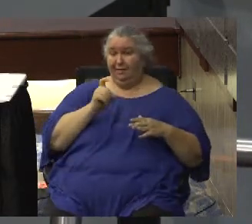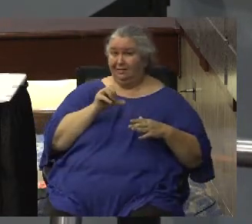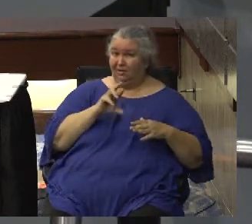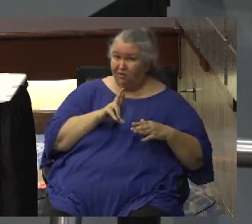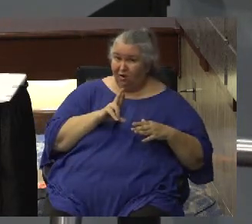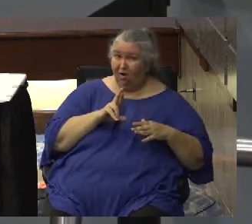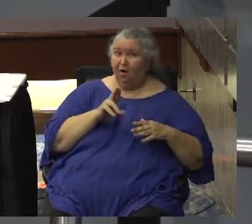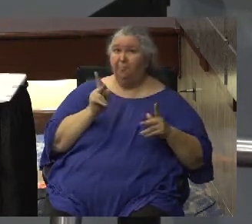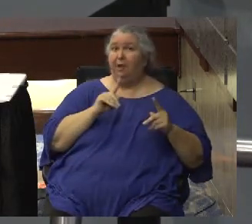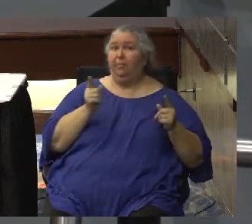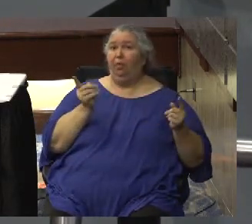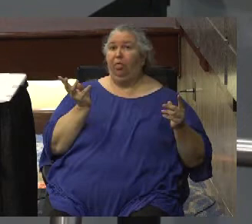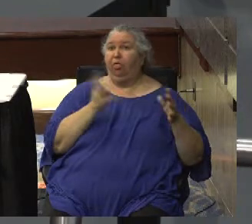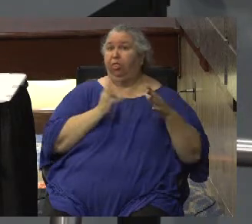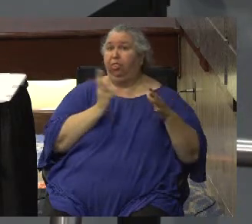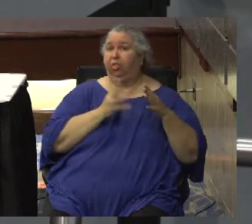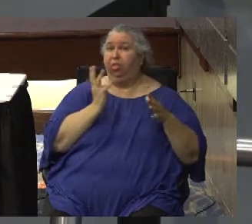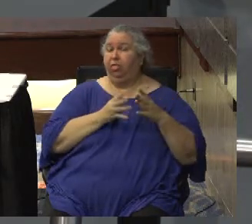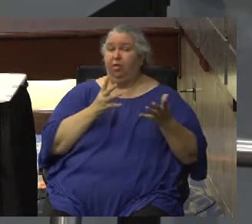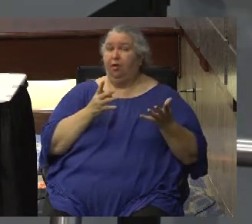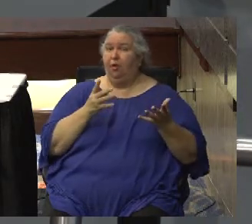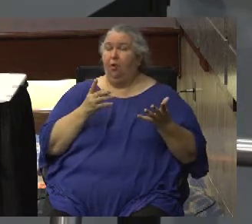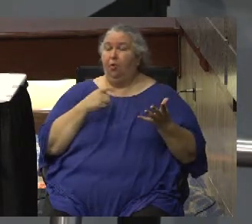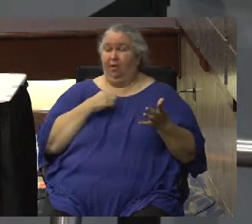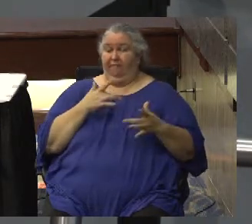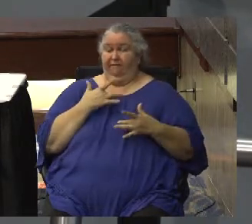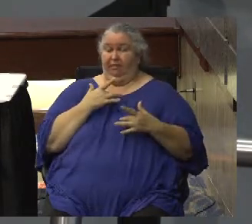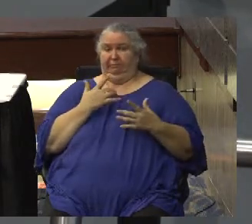been voiced by him and many of the neighbors.